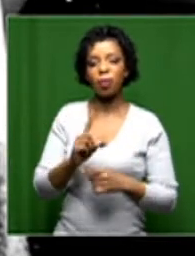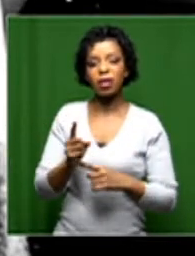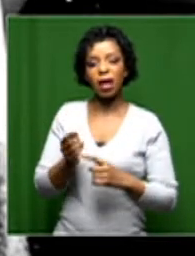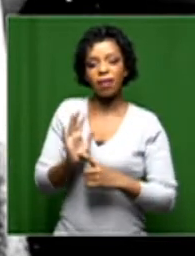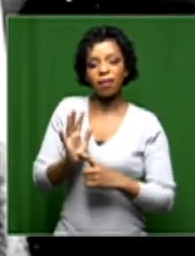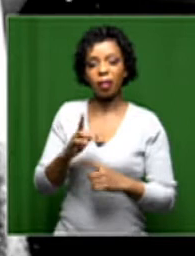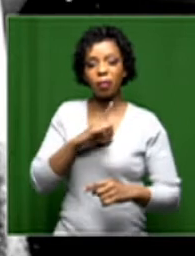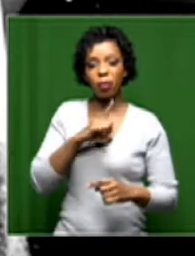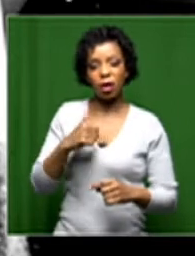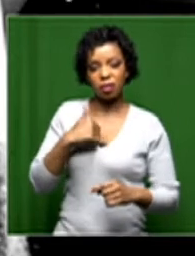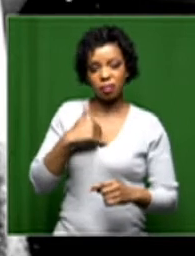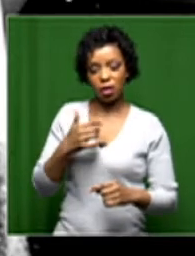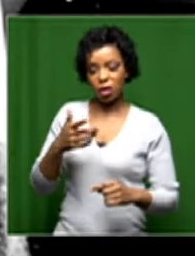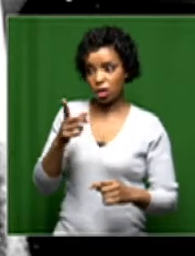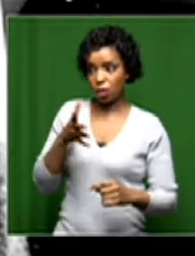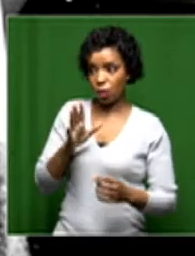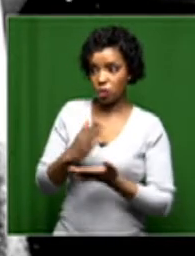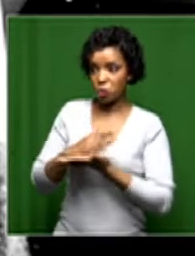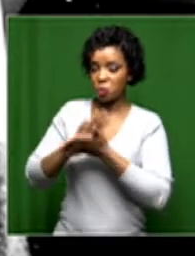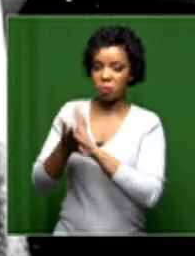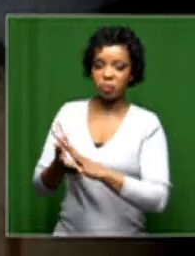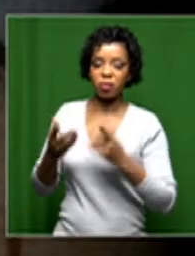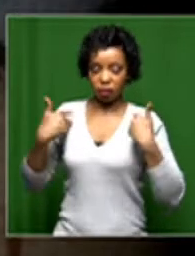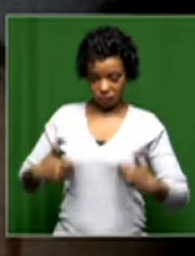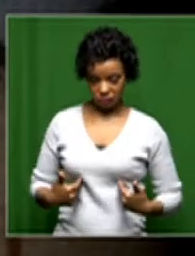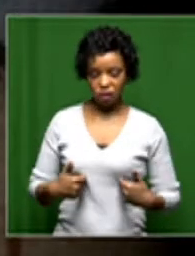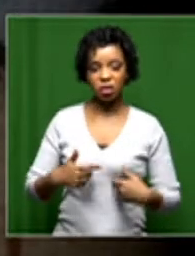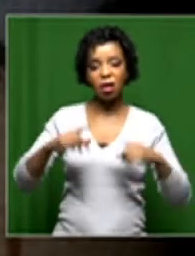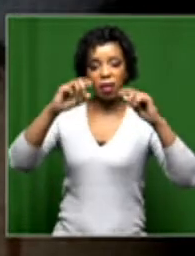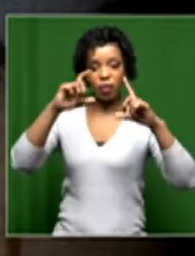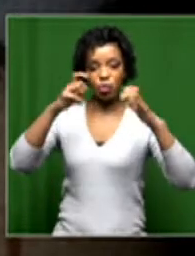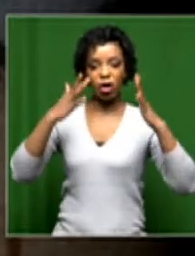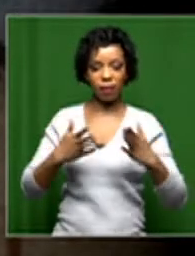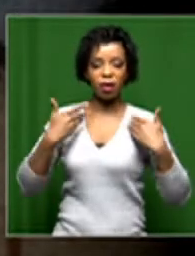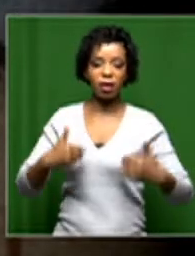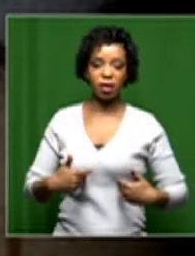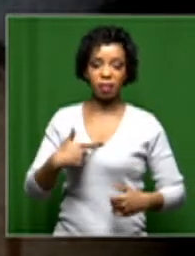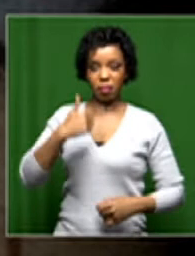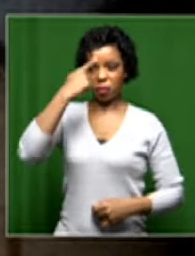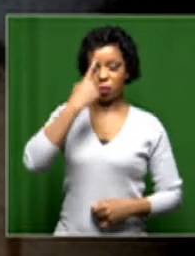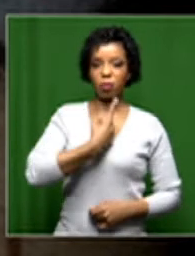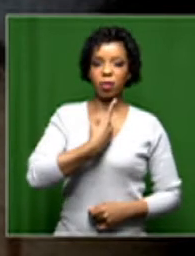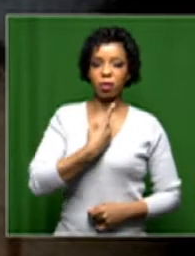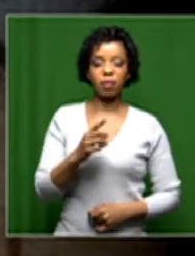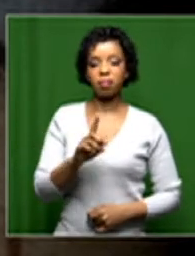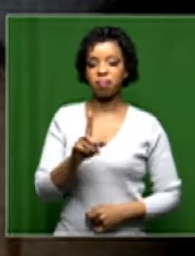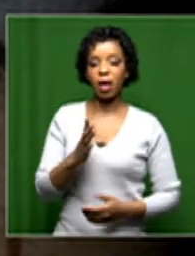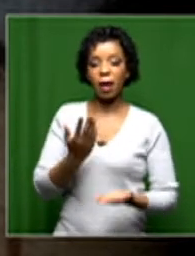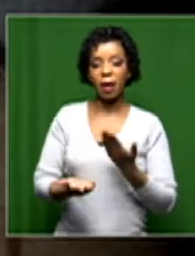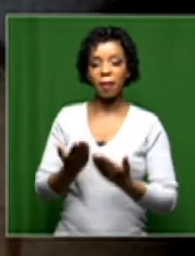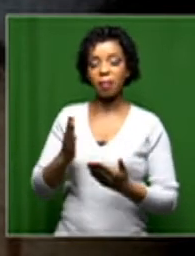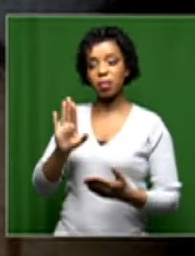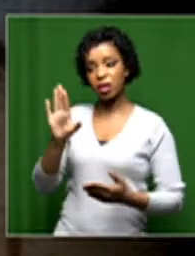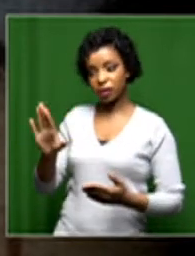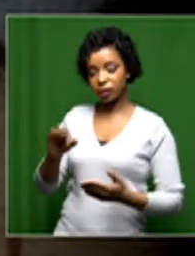of, I'm a photographer, I'm an artist, I said to myself, maybe at some point I would print her images next